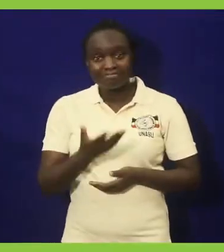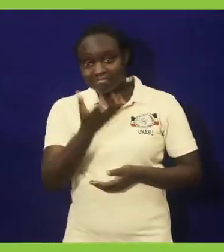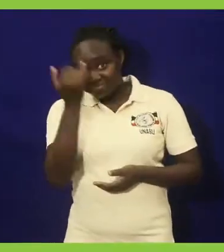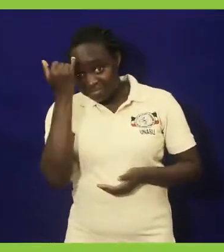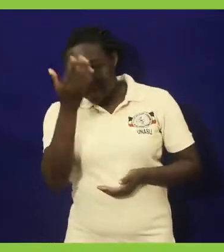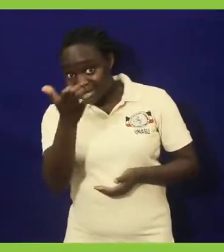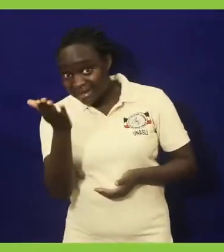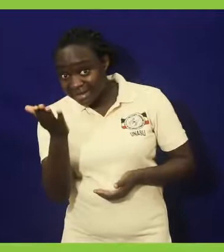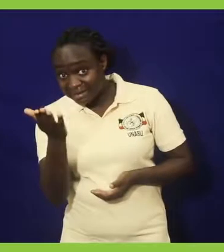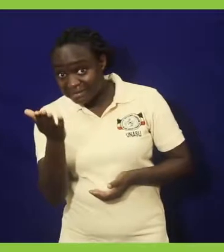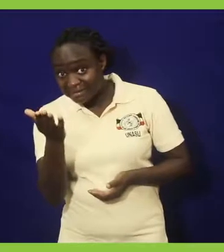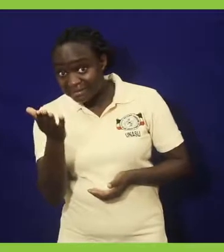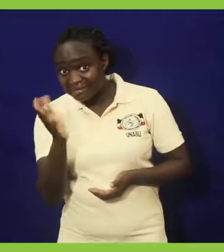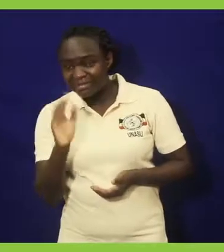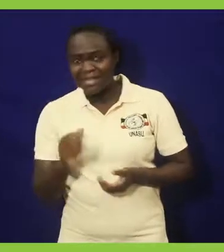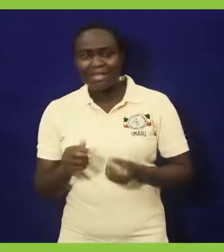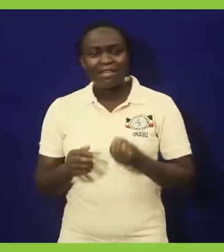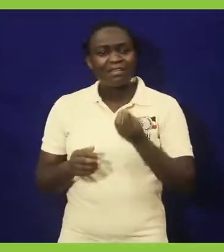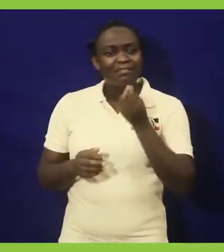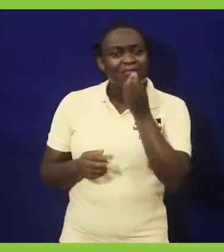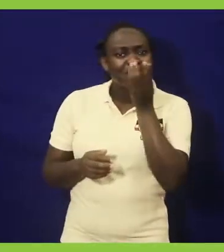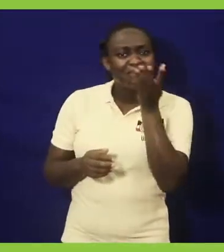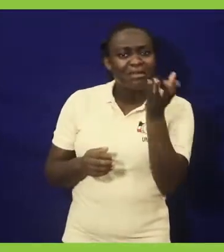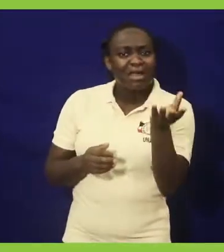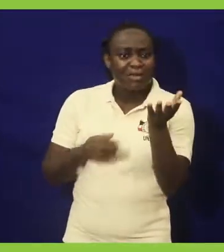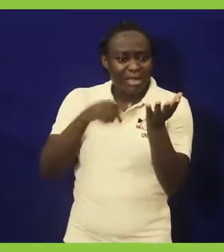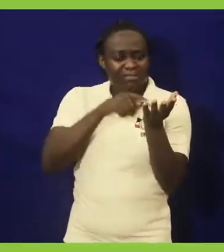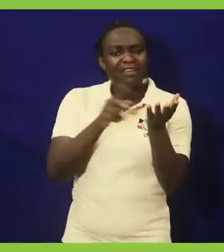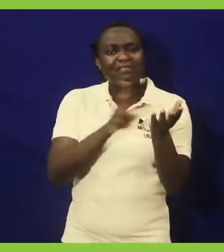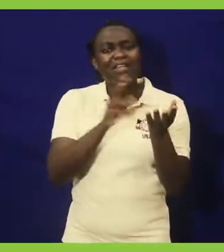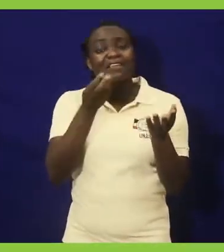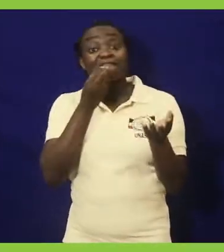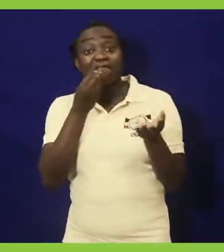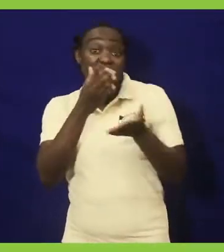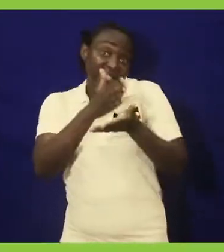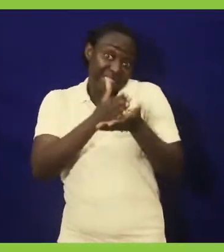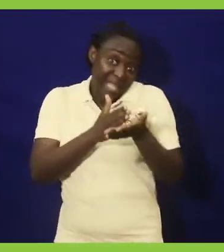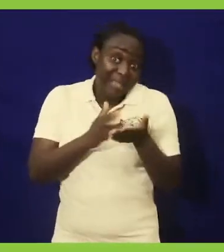Correct? Flowers are sources of food.